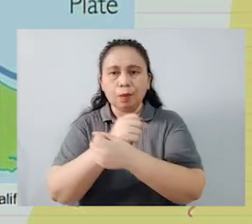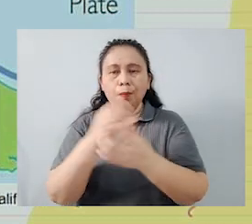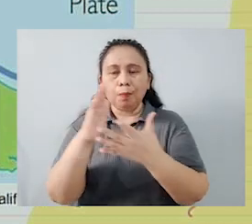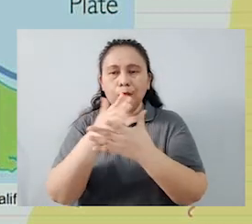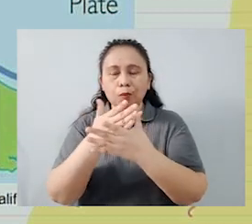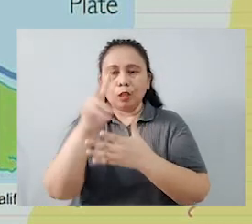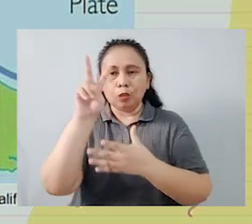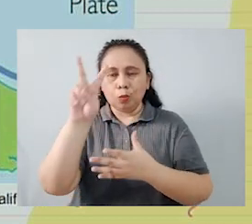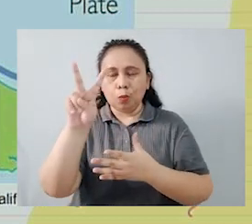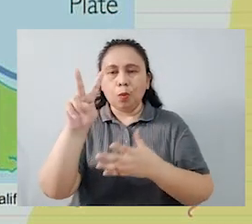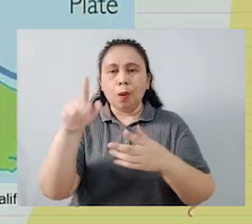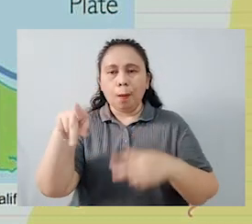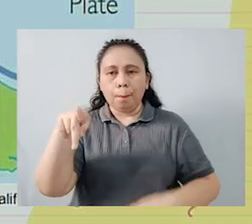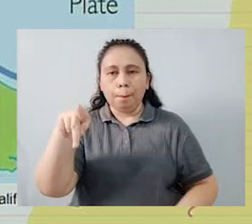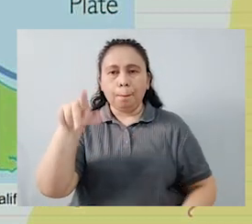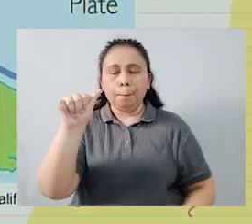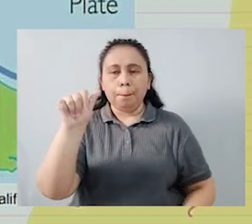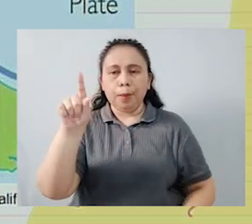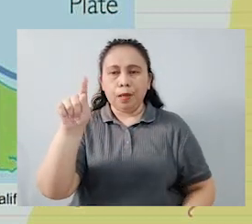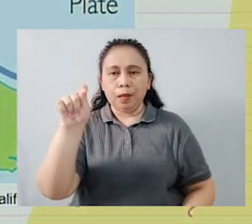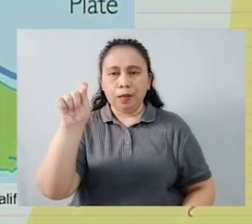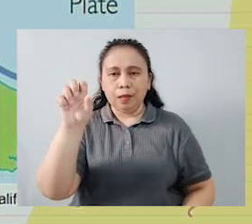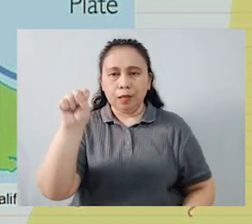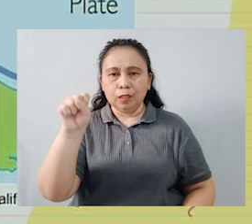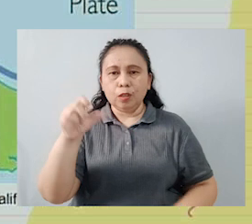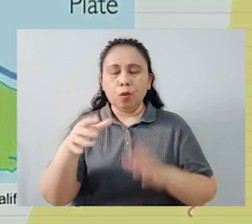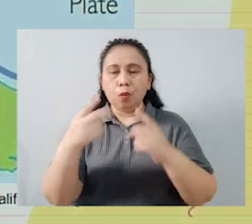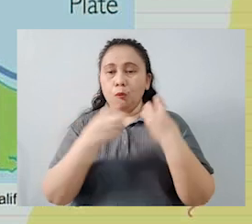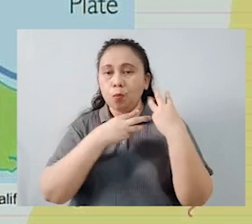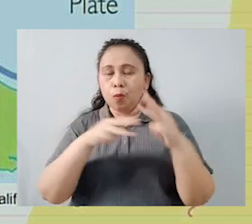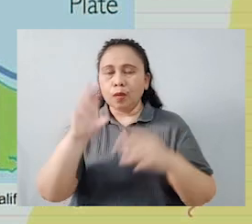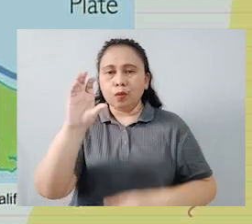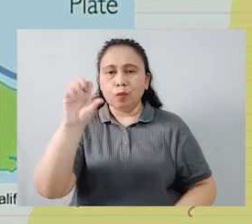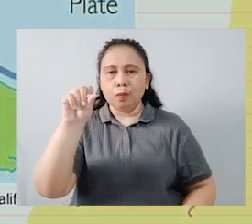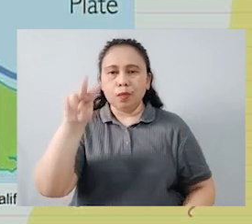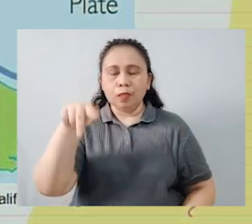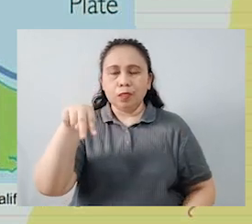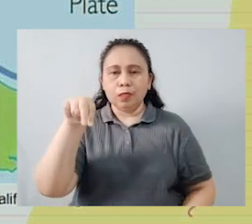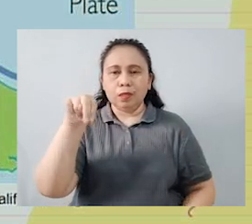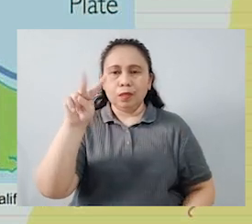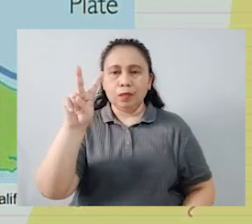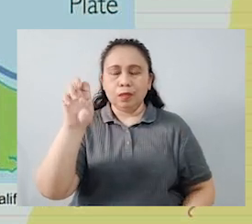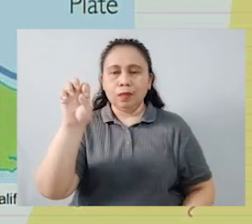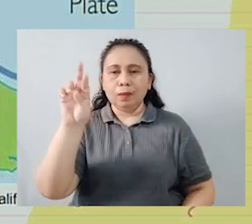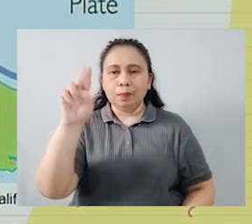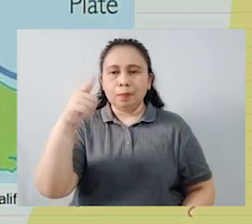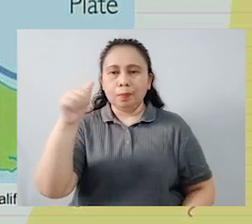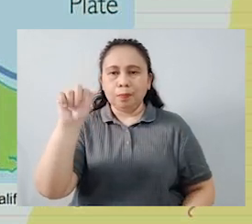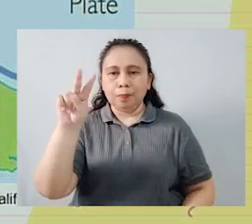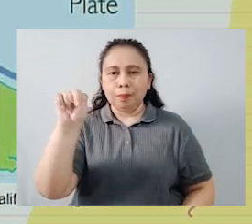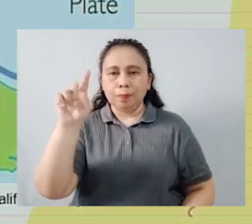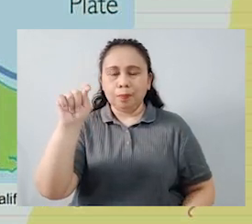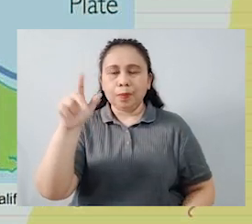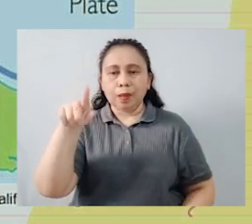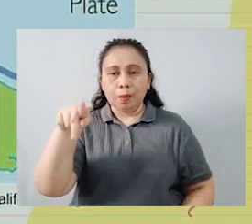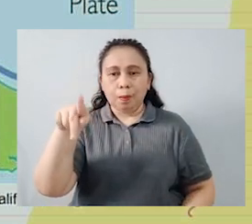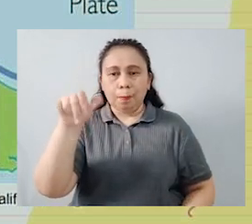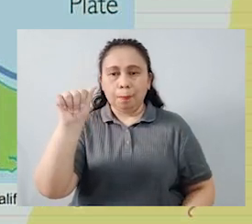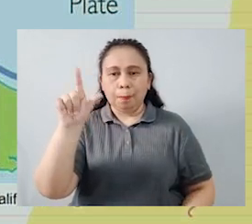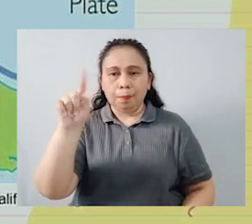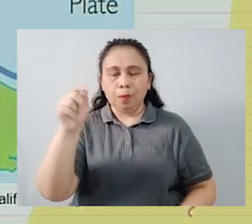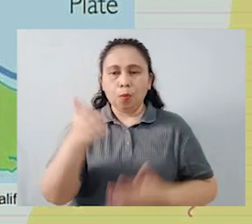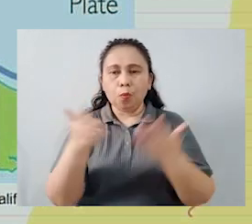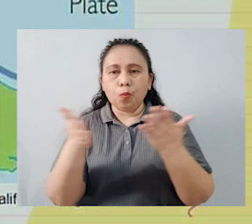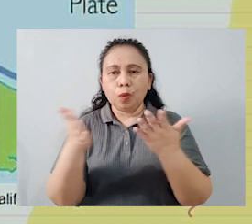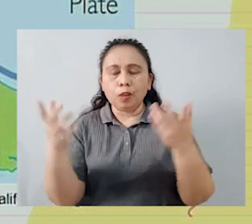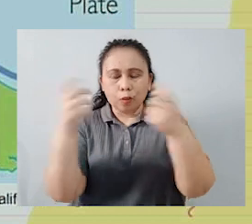plate boundary is referring to the edges of two neighboring plates or the area where the collision happens.